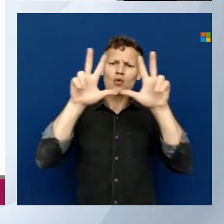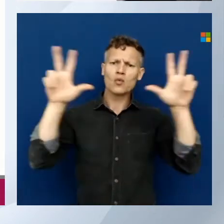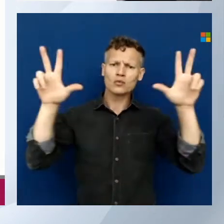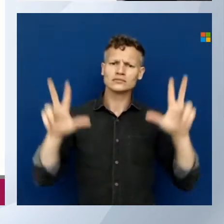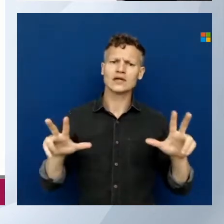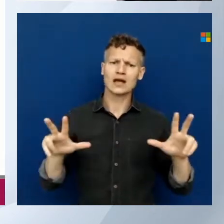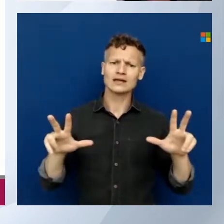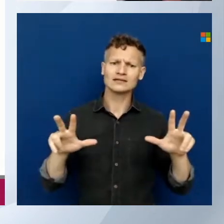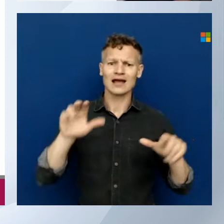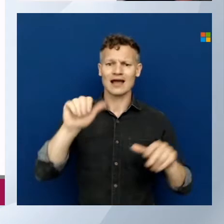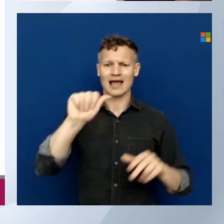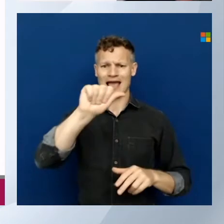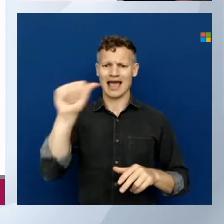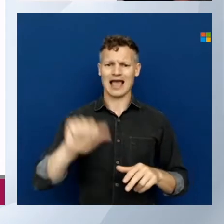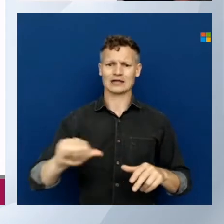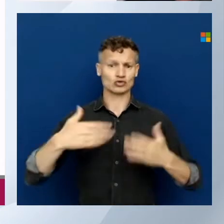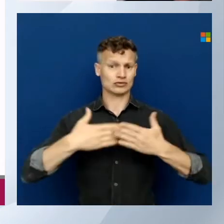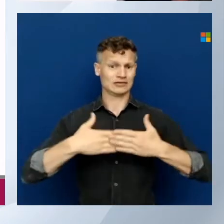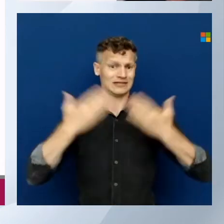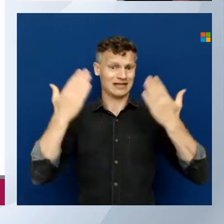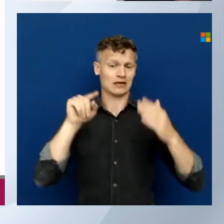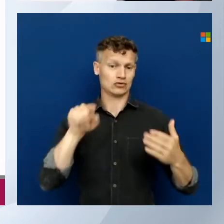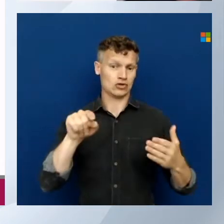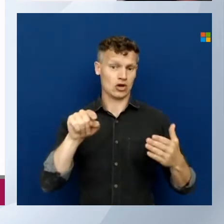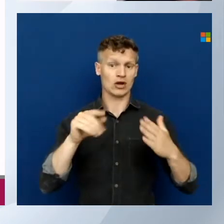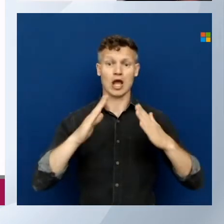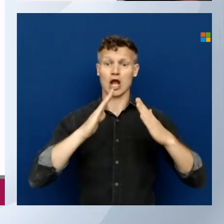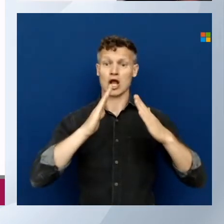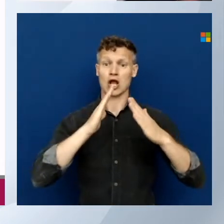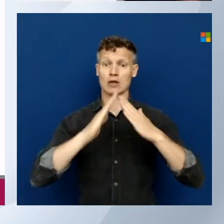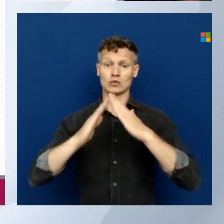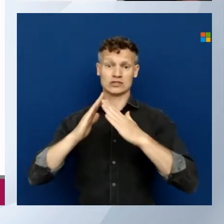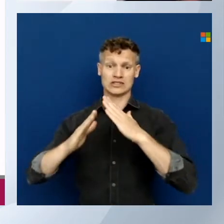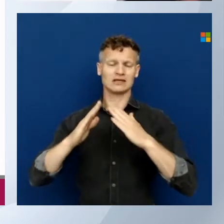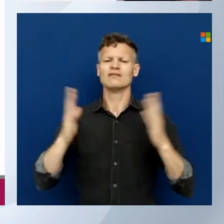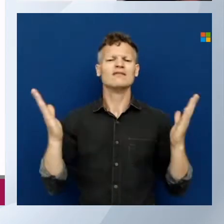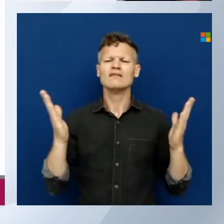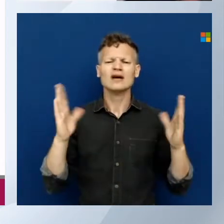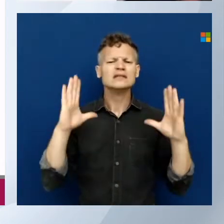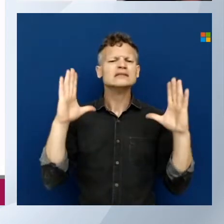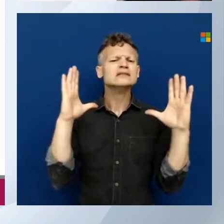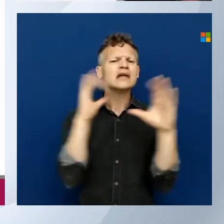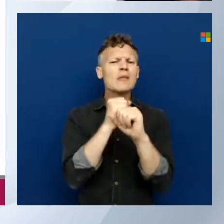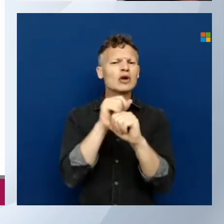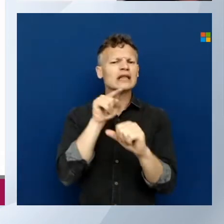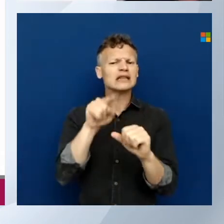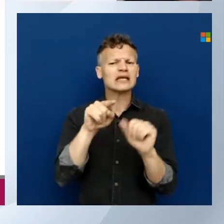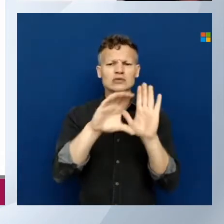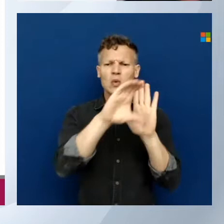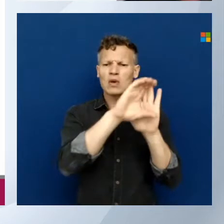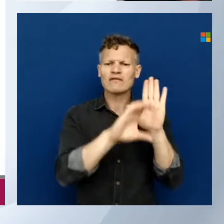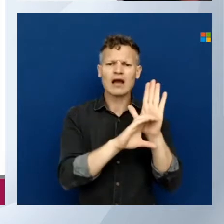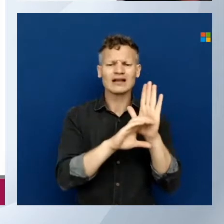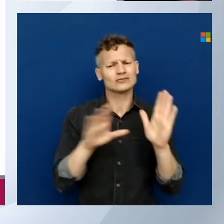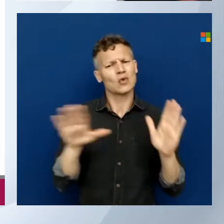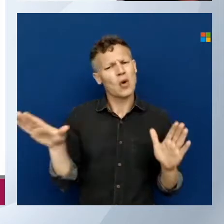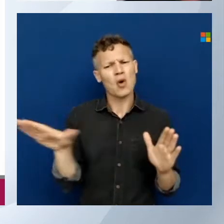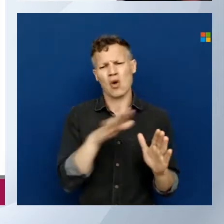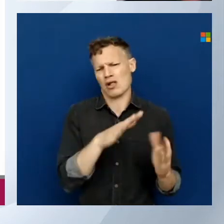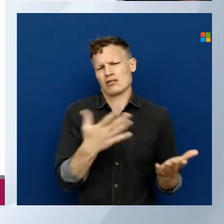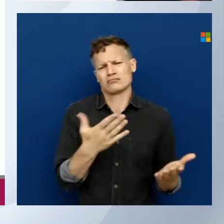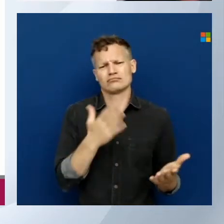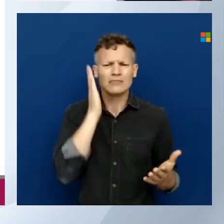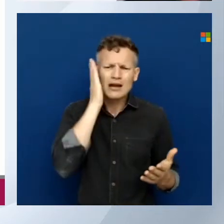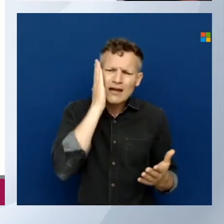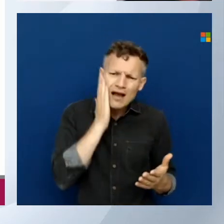The summary of it is, let's all be delightful to one another. If you do notice any unsavory behavior, you can always